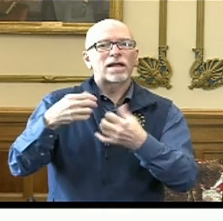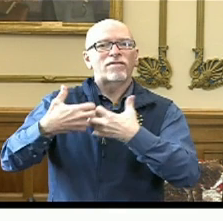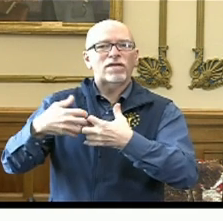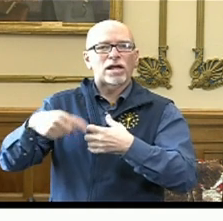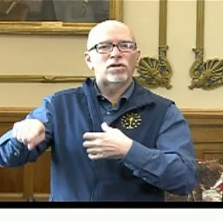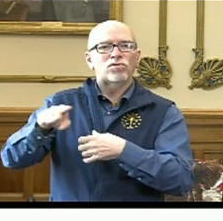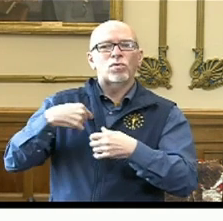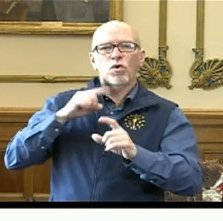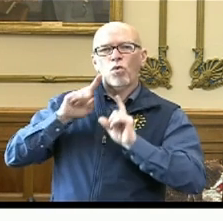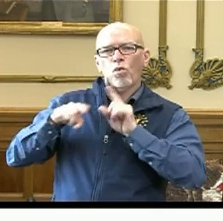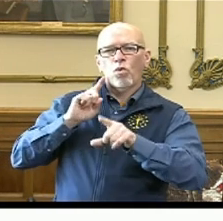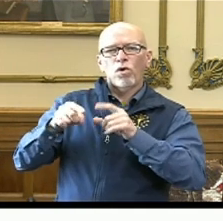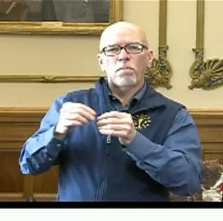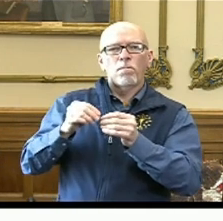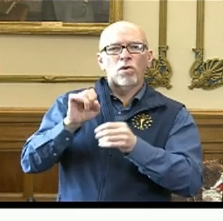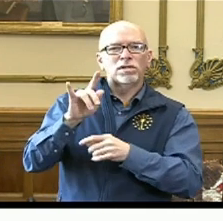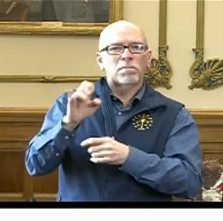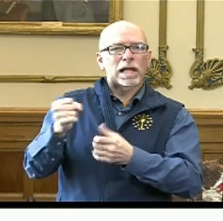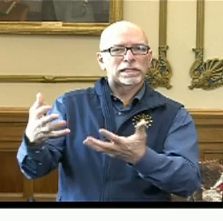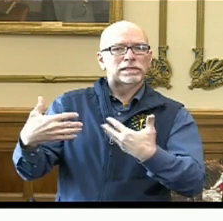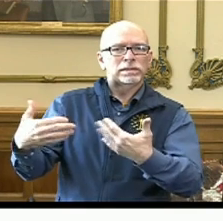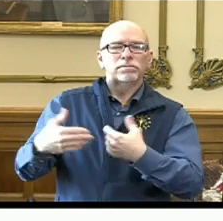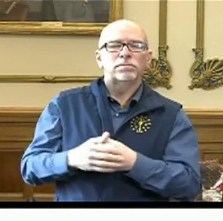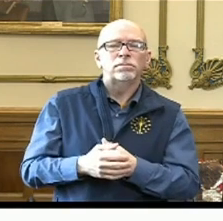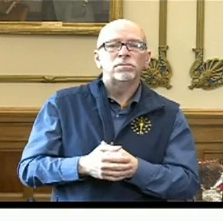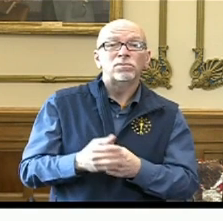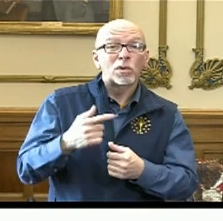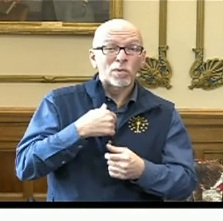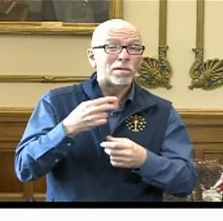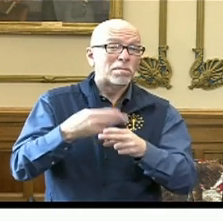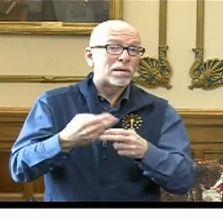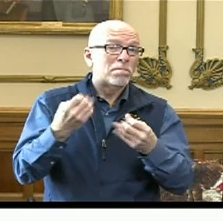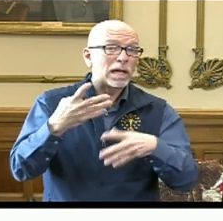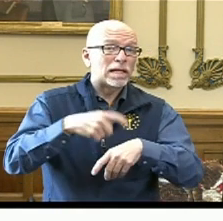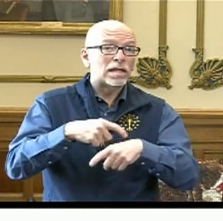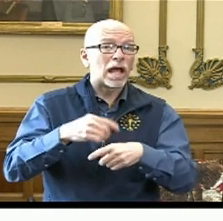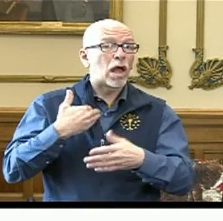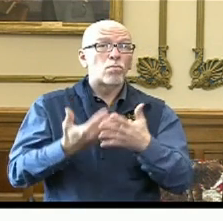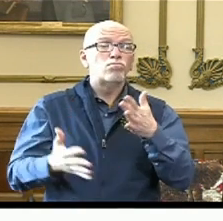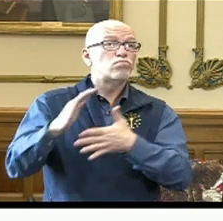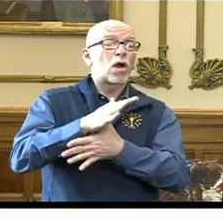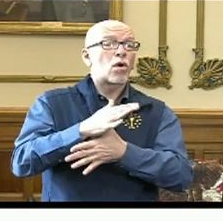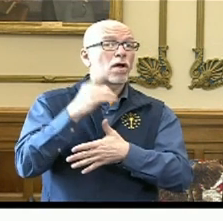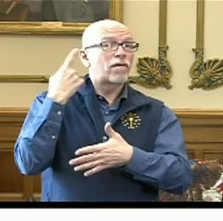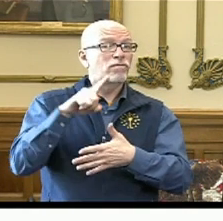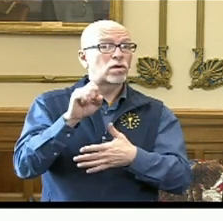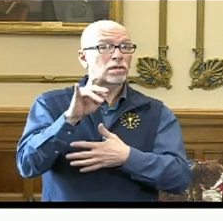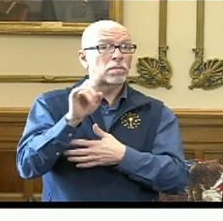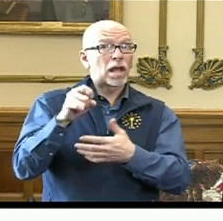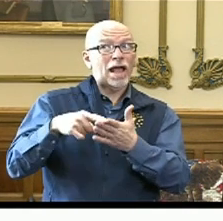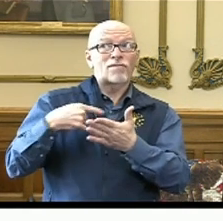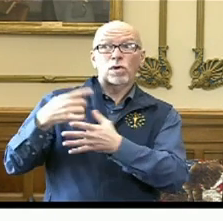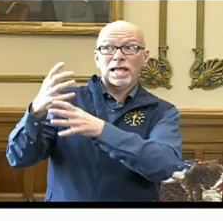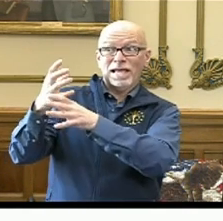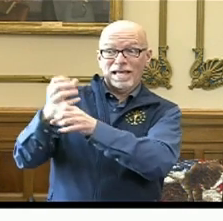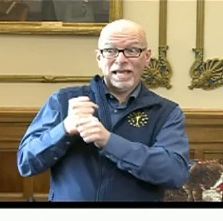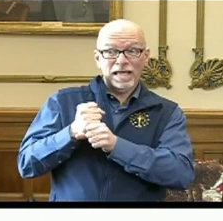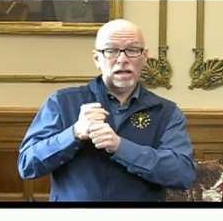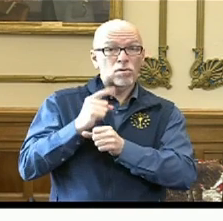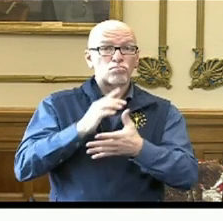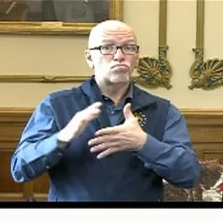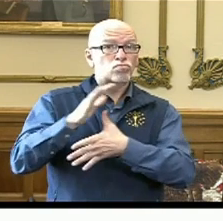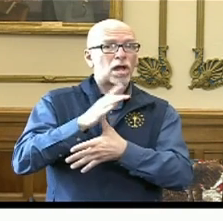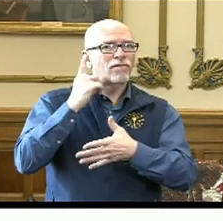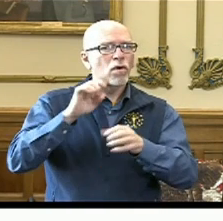to order these critical supplies. As we have said many times, the first priority for these supplies, once they arrive, is emergency